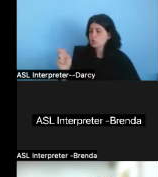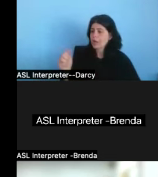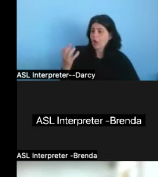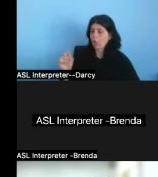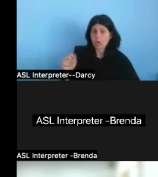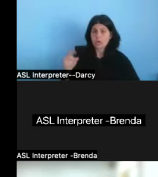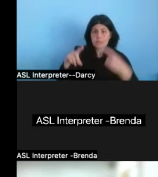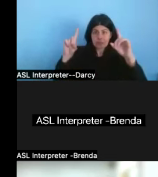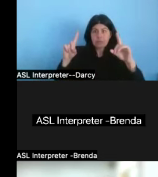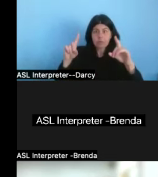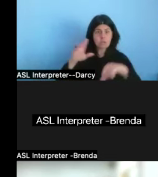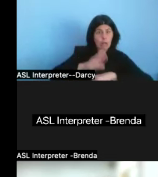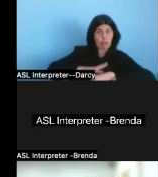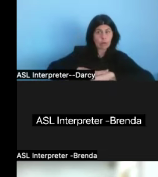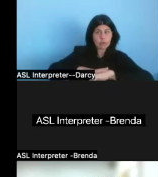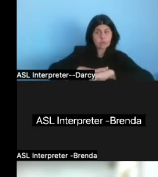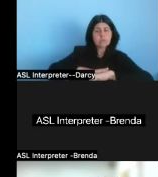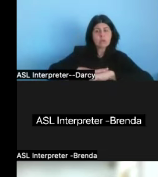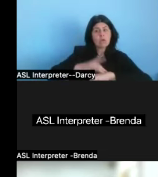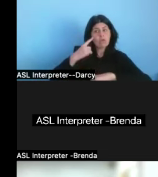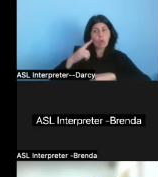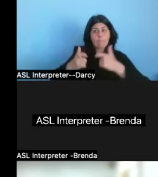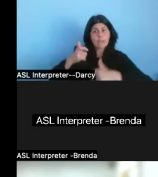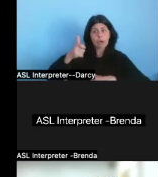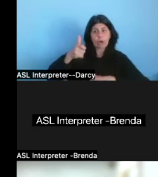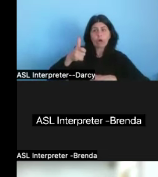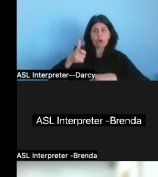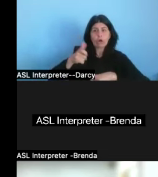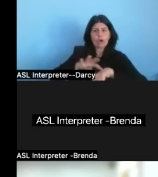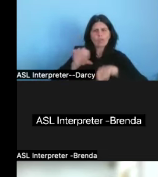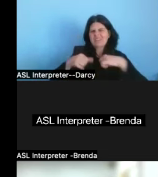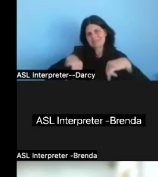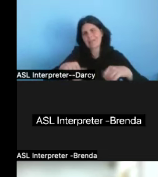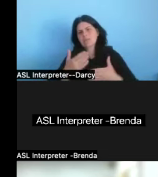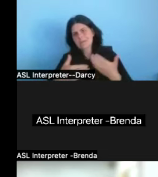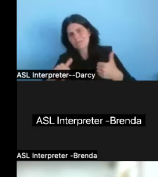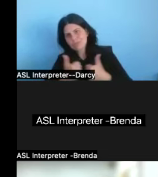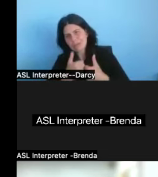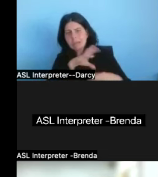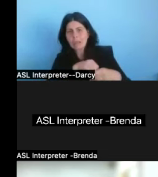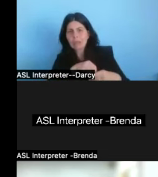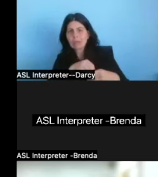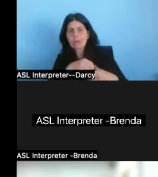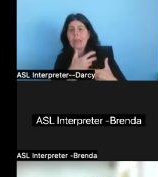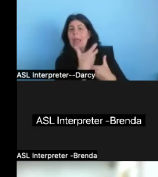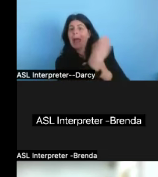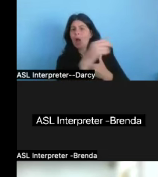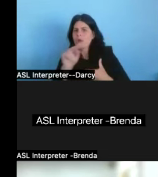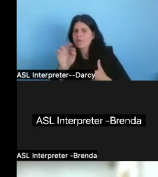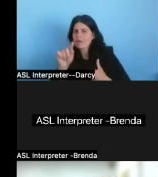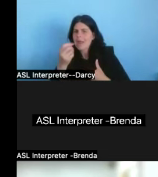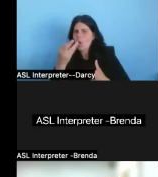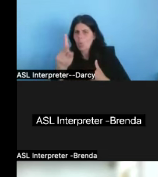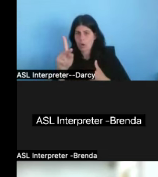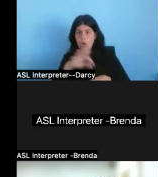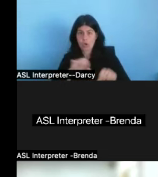alerts for significant earthquakes, some challenges do remain. These include the out-of-network earthquakes like I just showed you, and